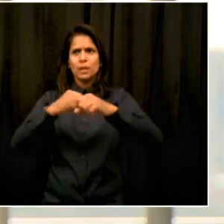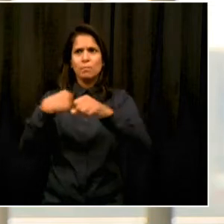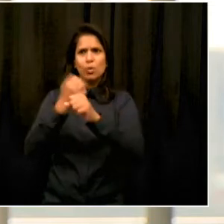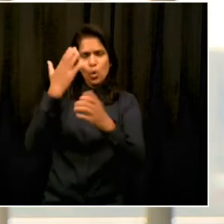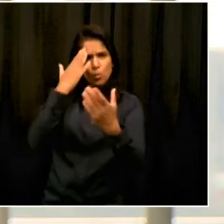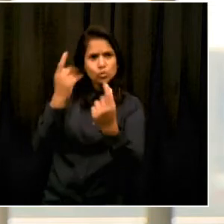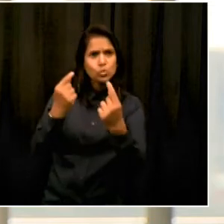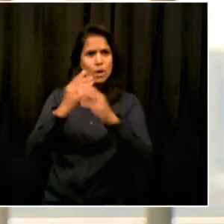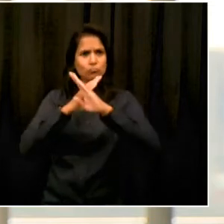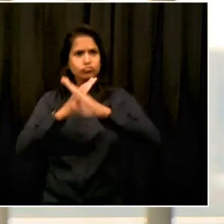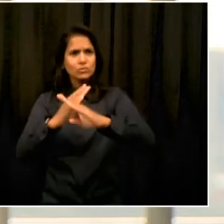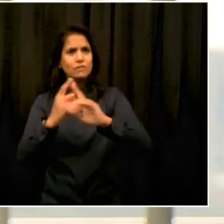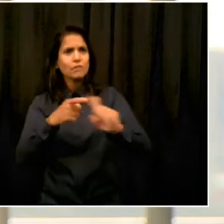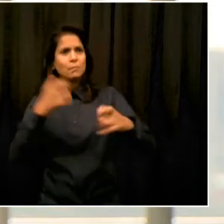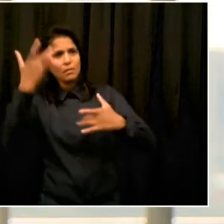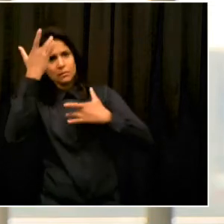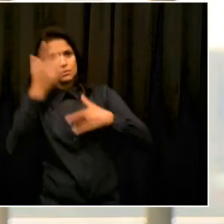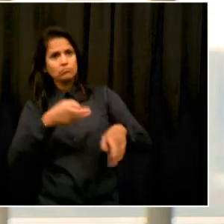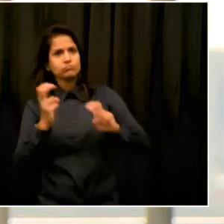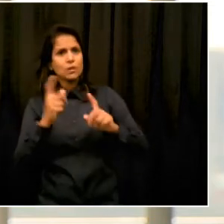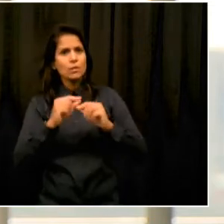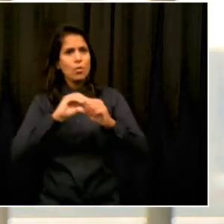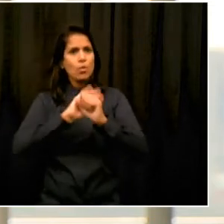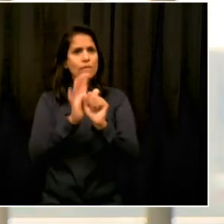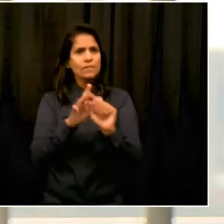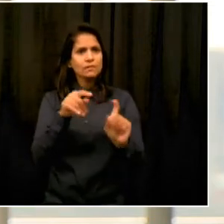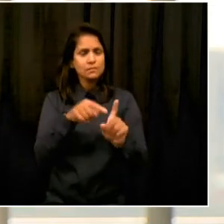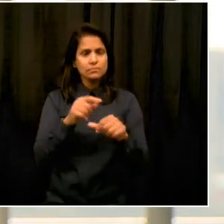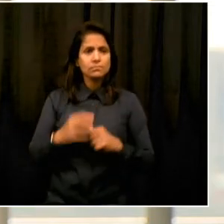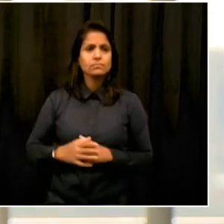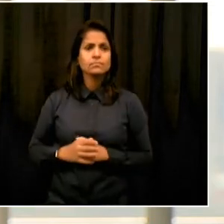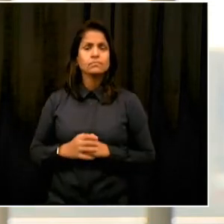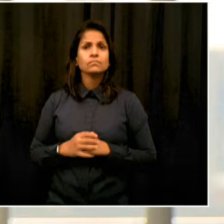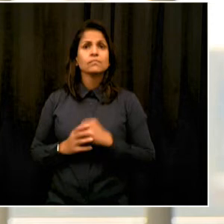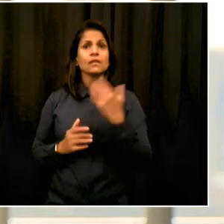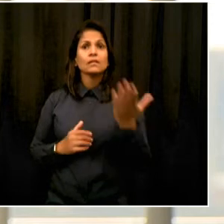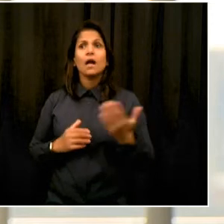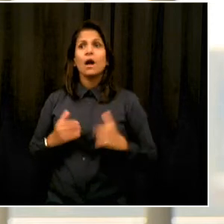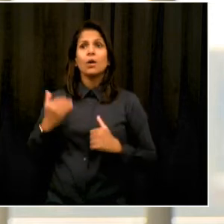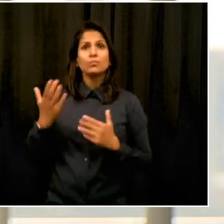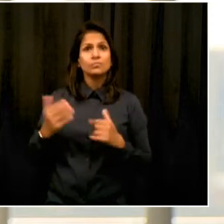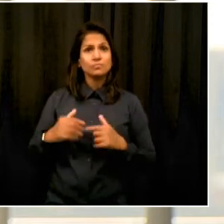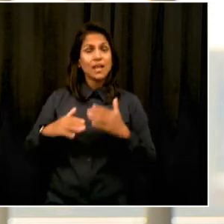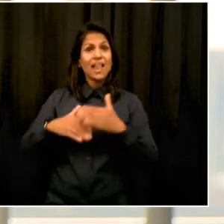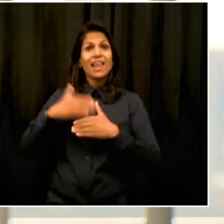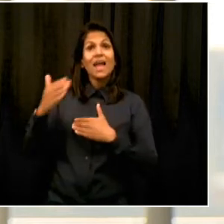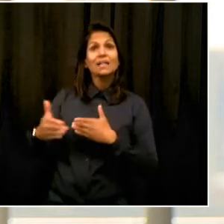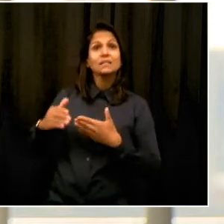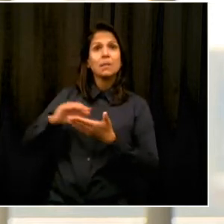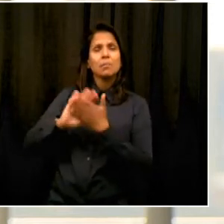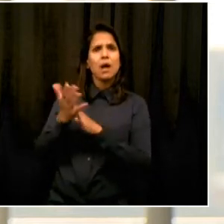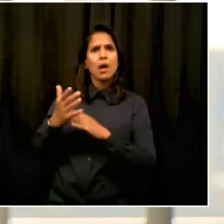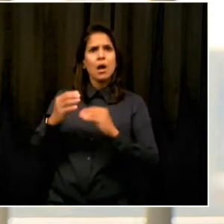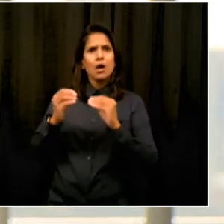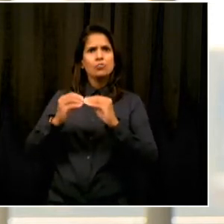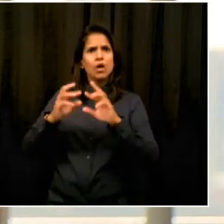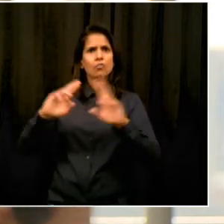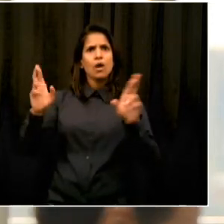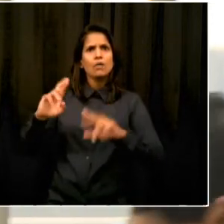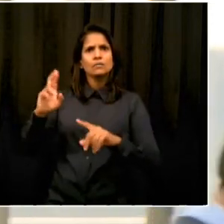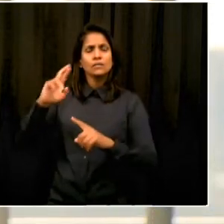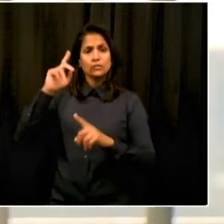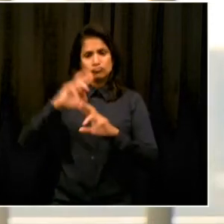to use those lessons to help New York City more resilient and the rest of the world more resilient. Thank you, Mr. Mayor.